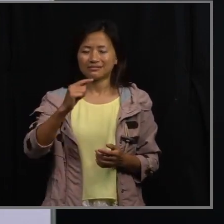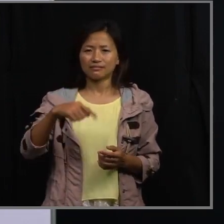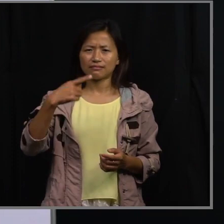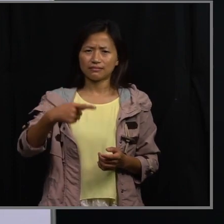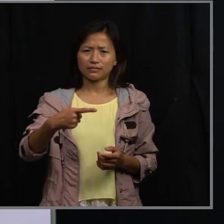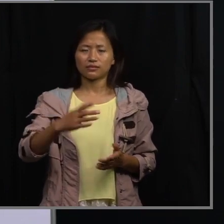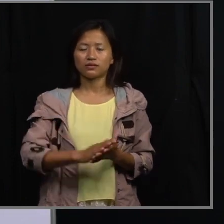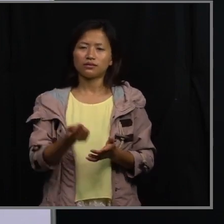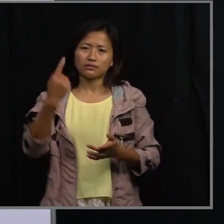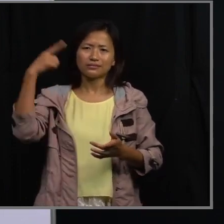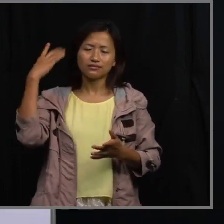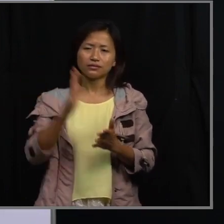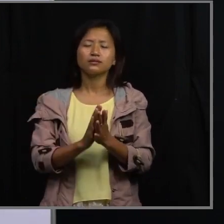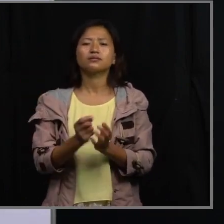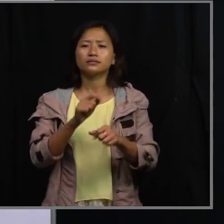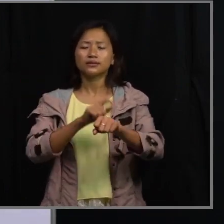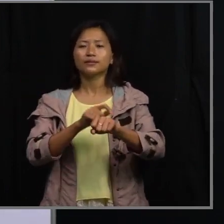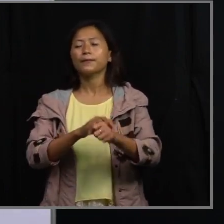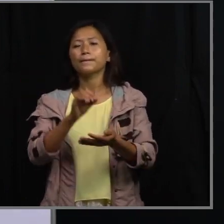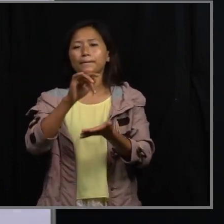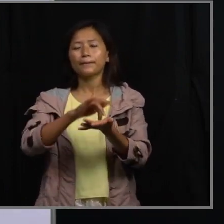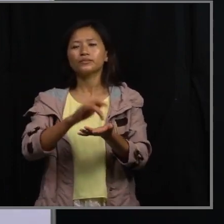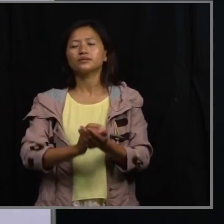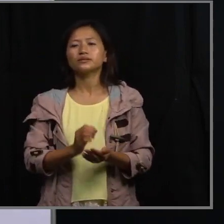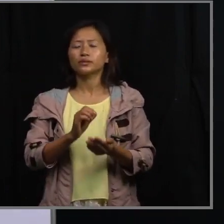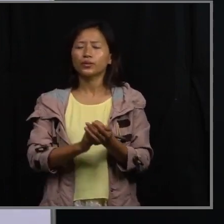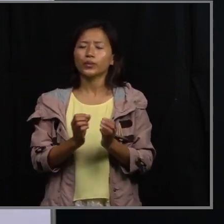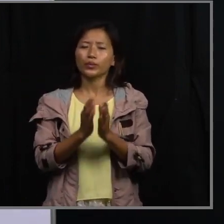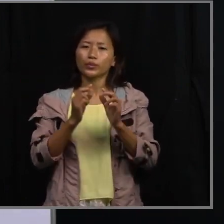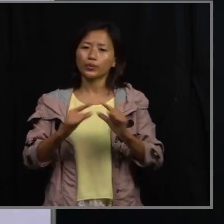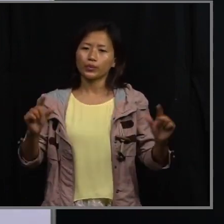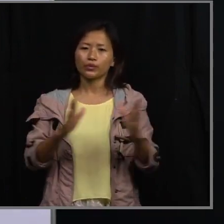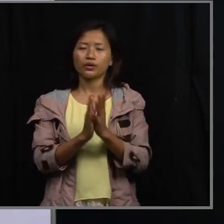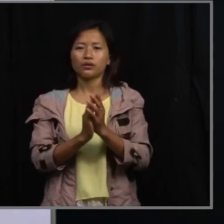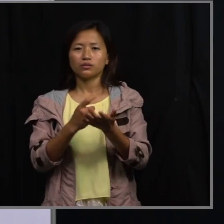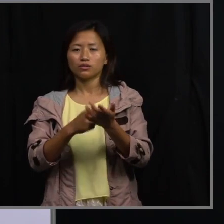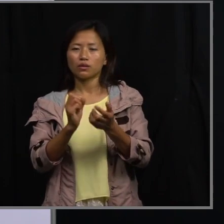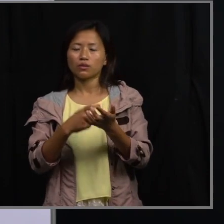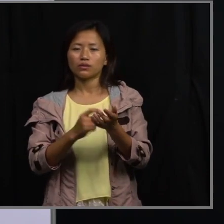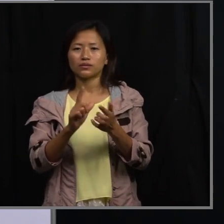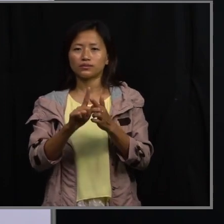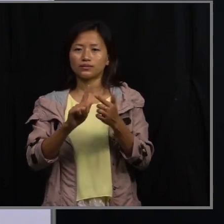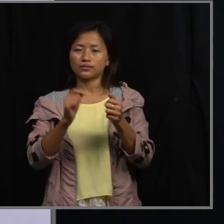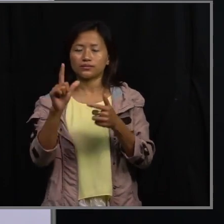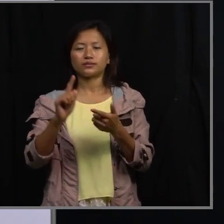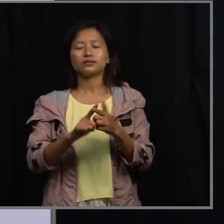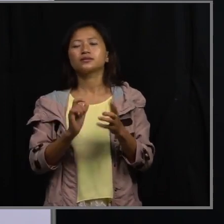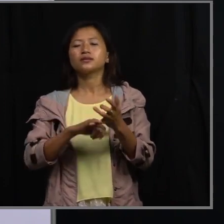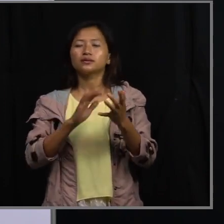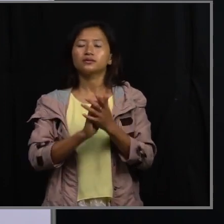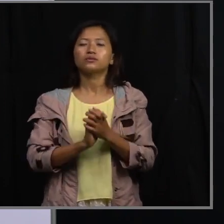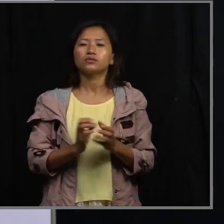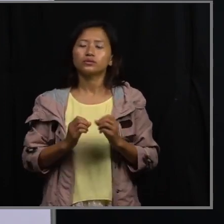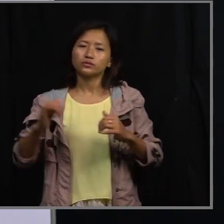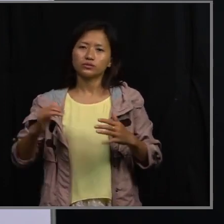and now also, okay, the imagination plays a very great role in physics. Okay, so in the earlier time, okay, people like want